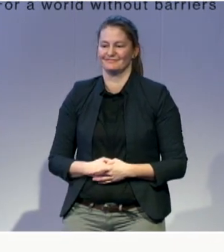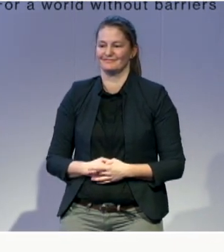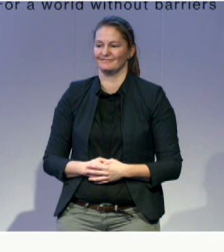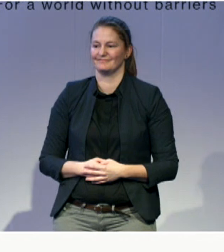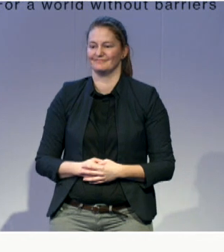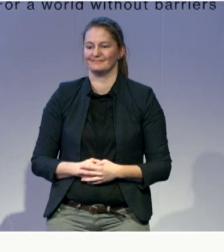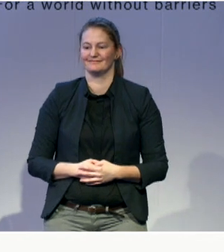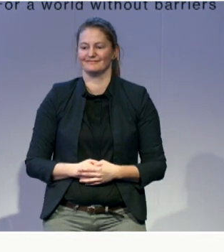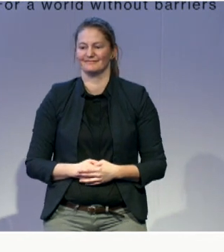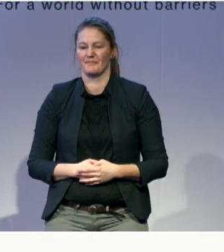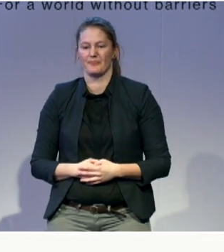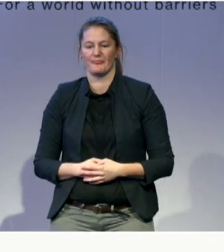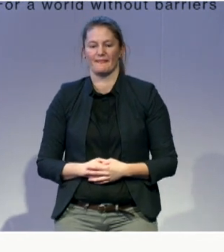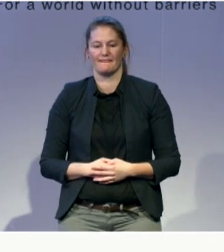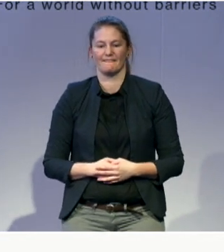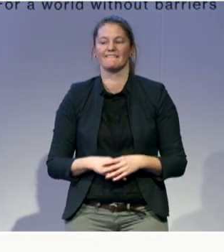Well, okay, hold on.